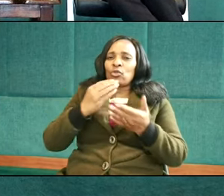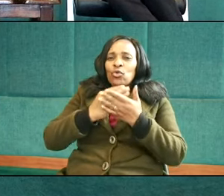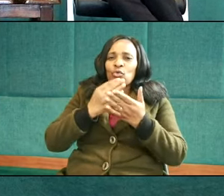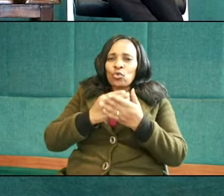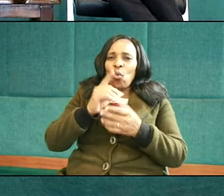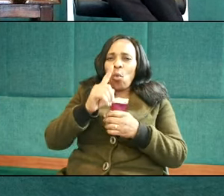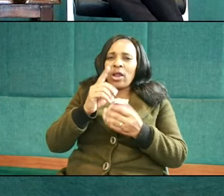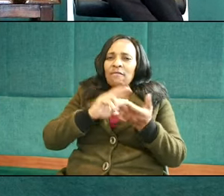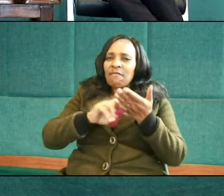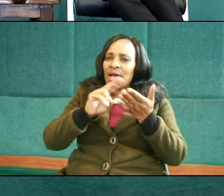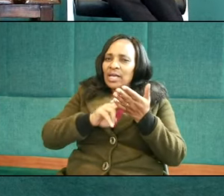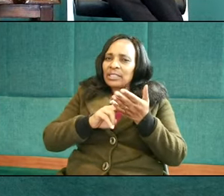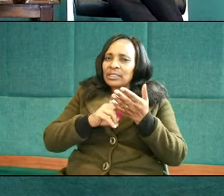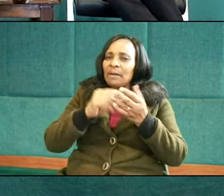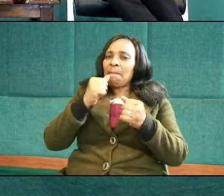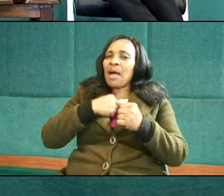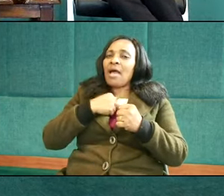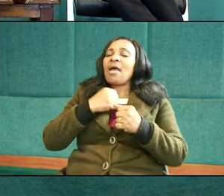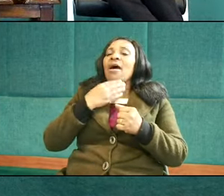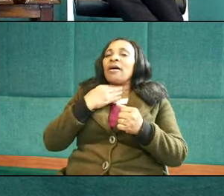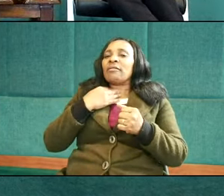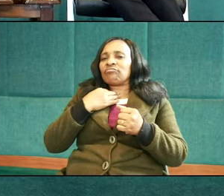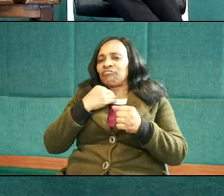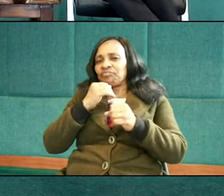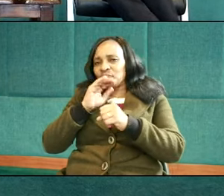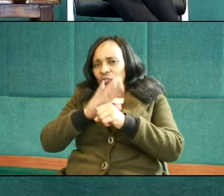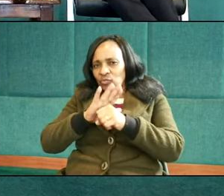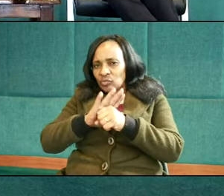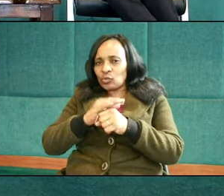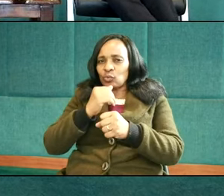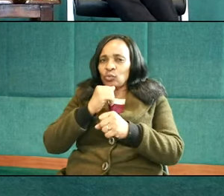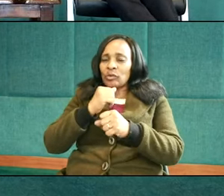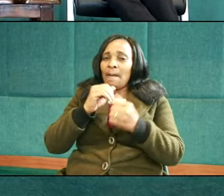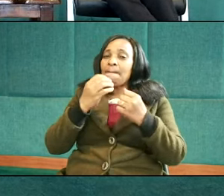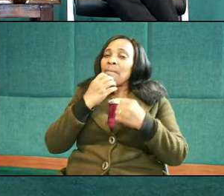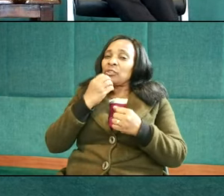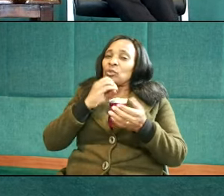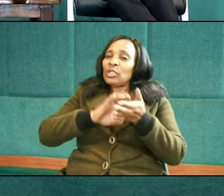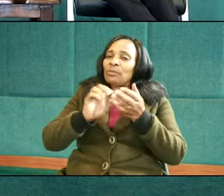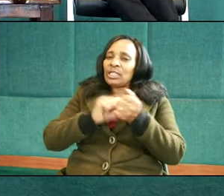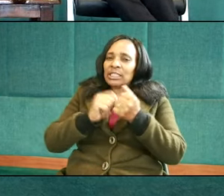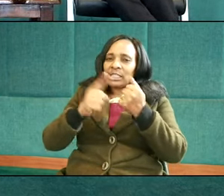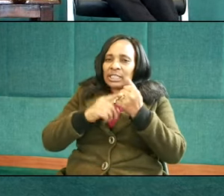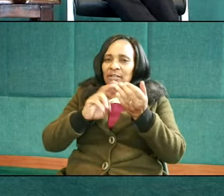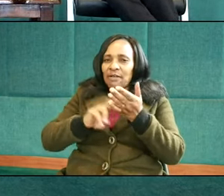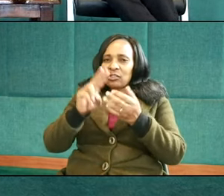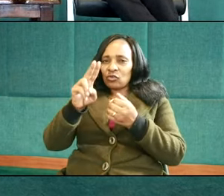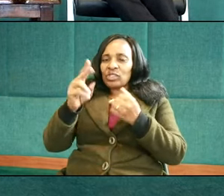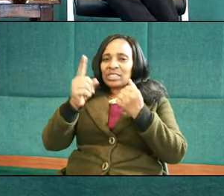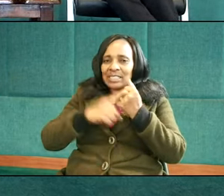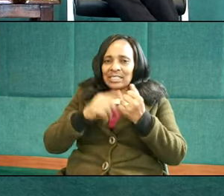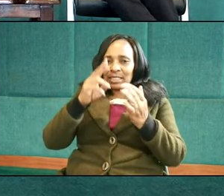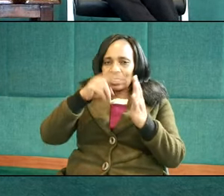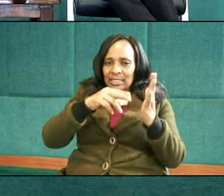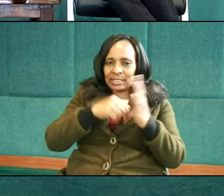of the punchlines, my favorite actually. So Matthew chapter 16, verse 26 reads,